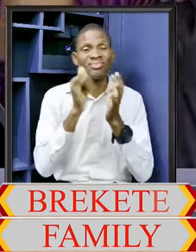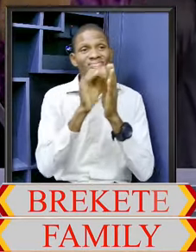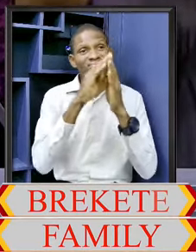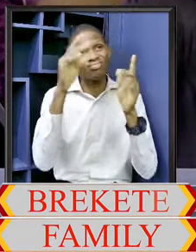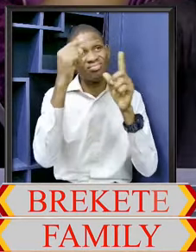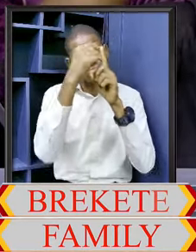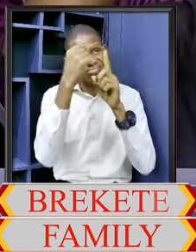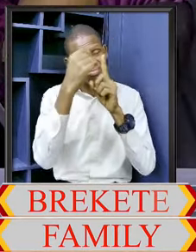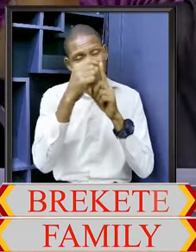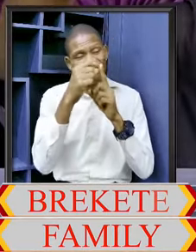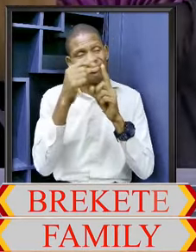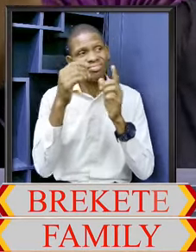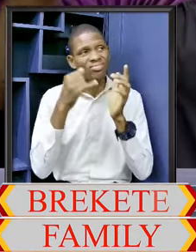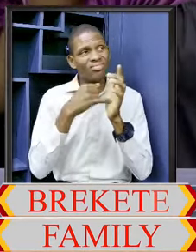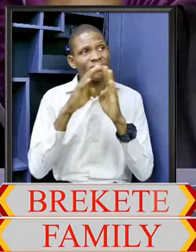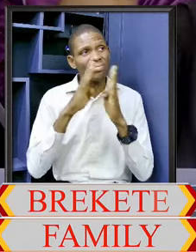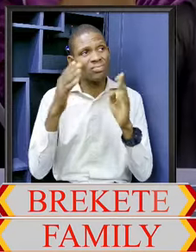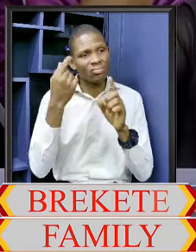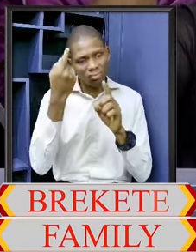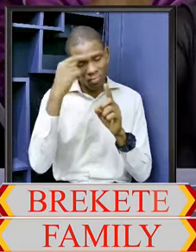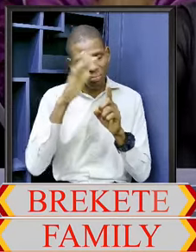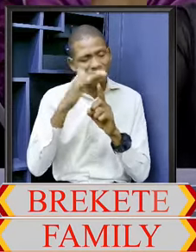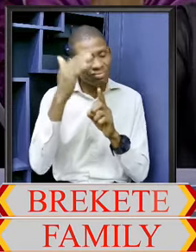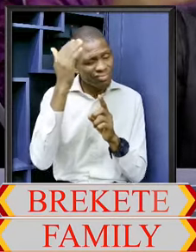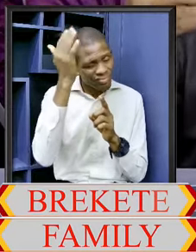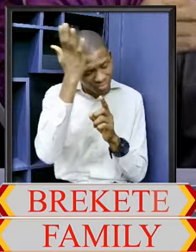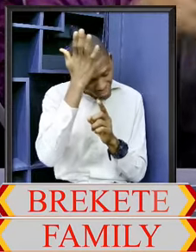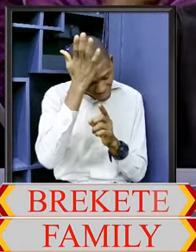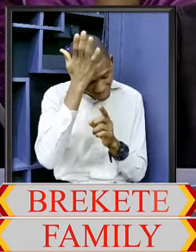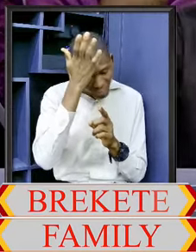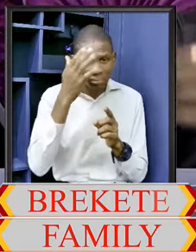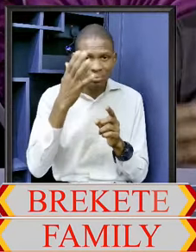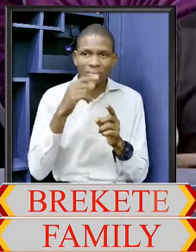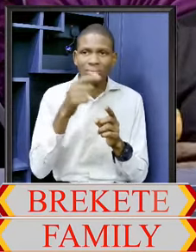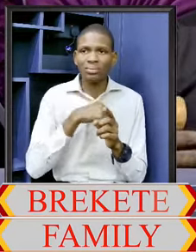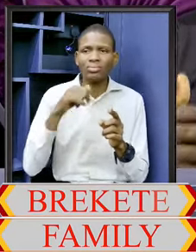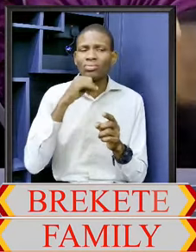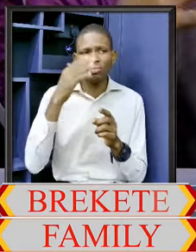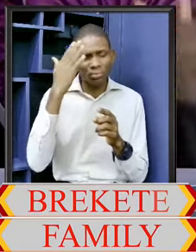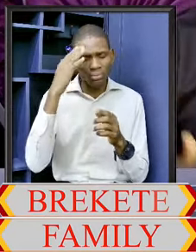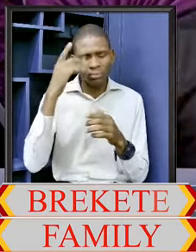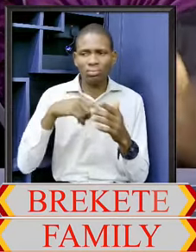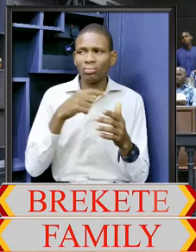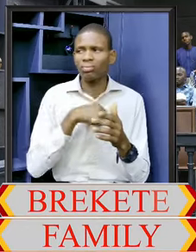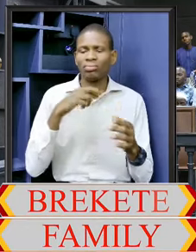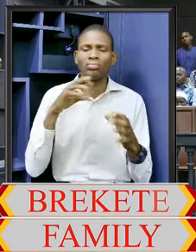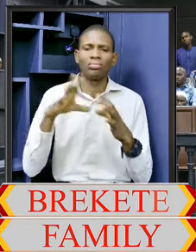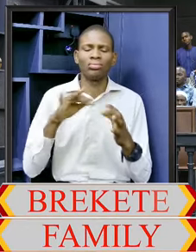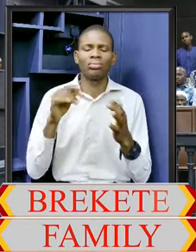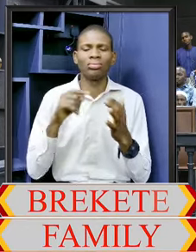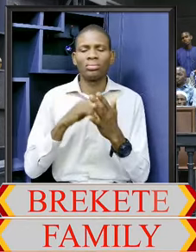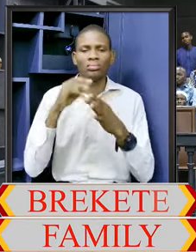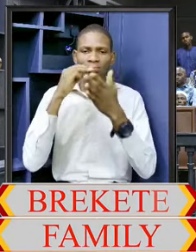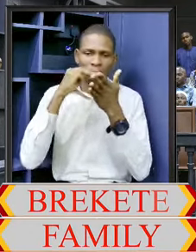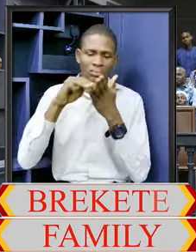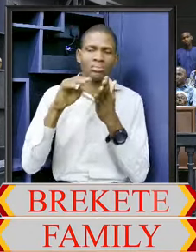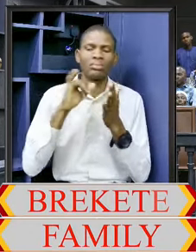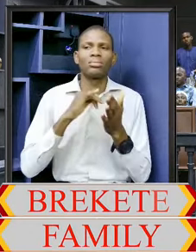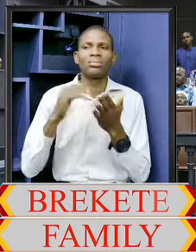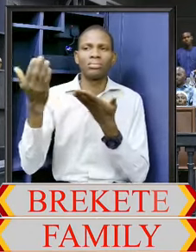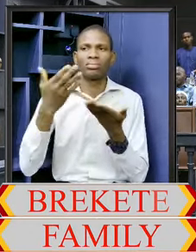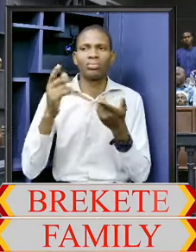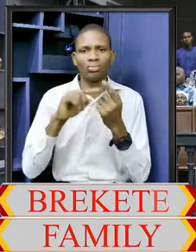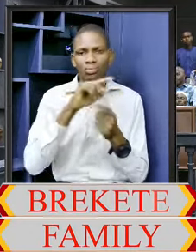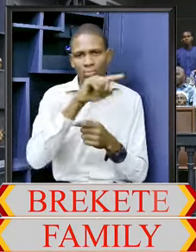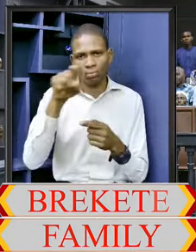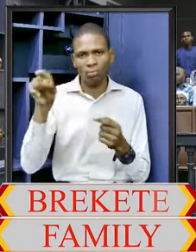they big for our head. And what they say, what they do something, and we no really know exactly what they do. This, now the message we are carrying come this